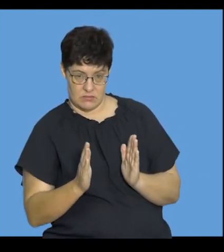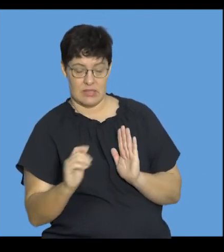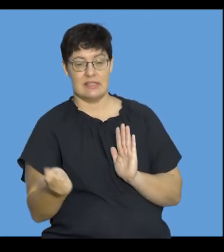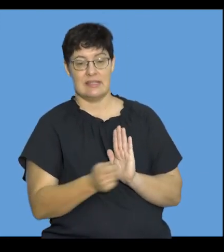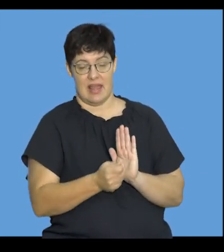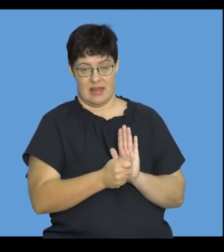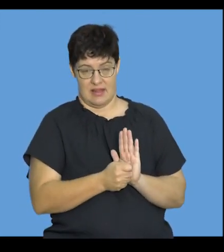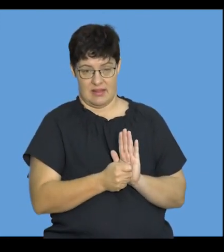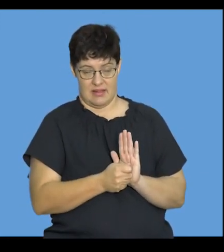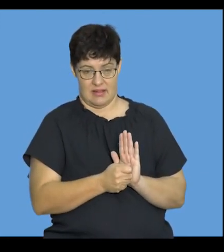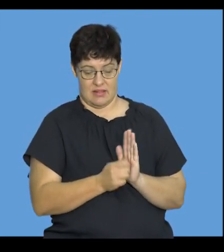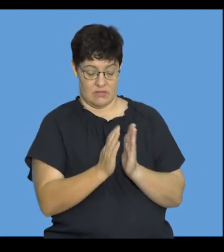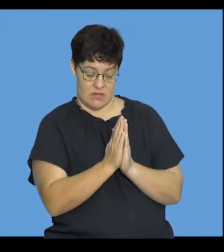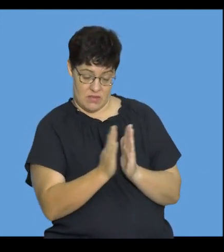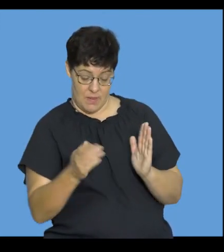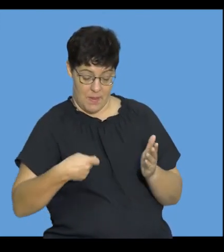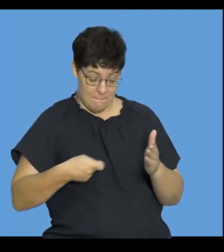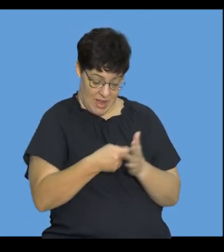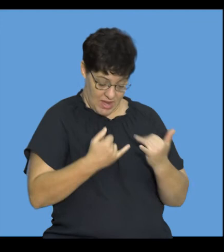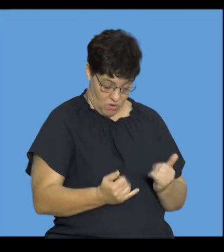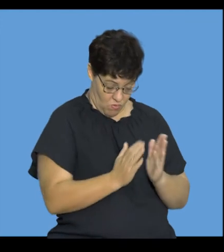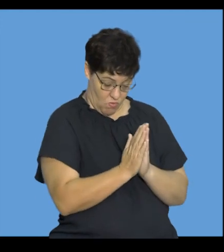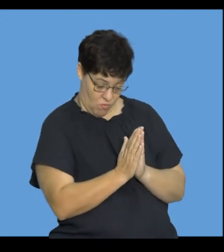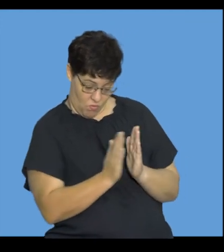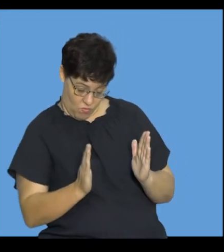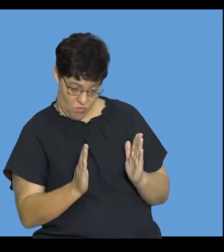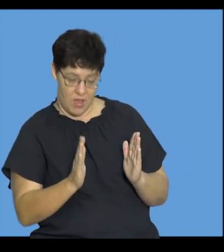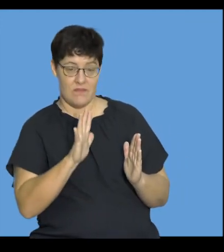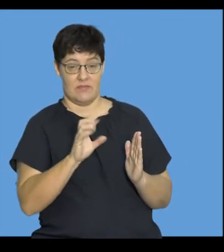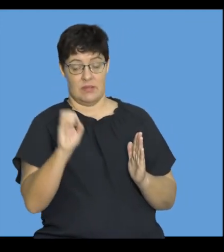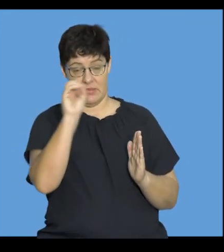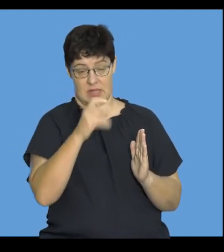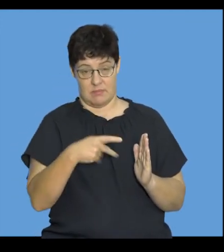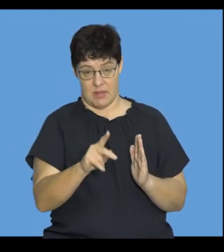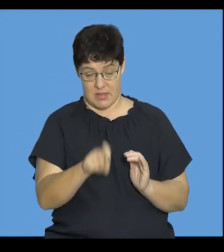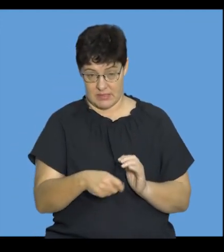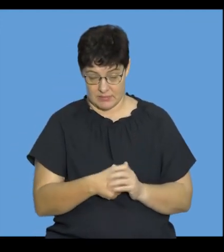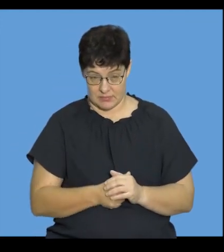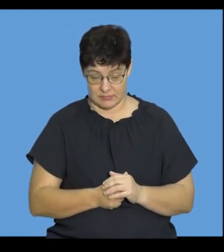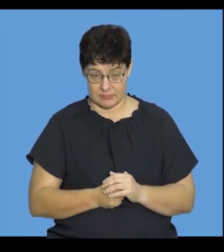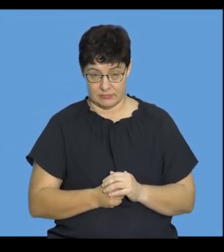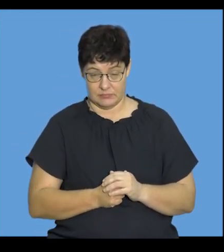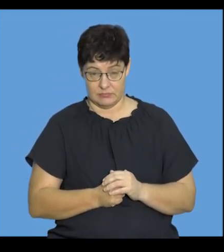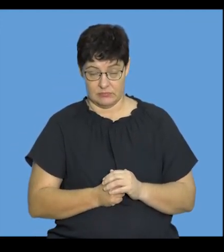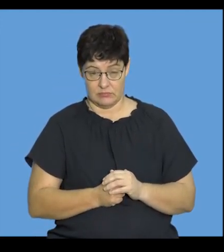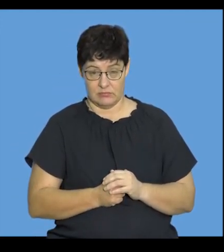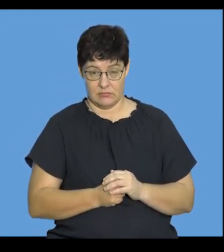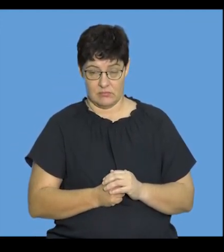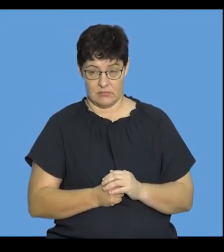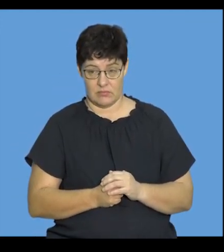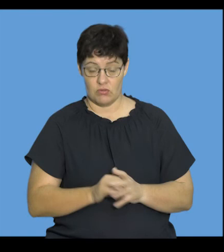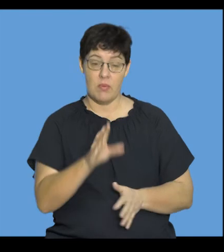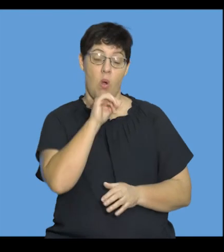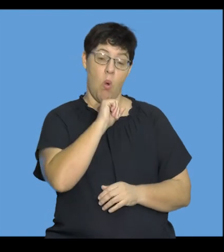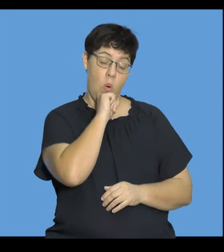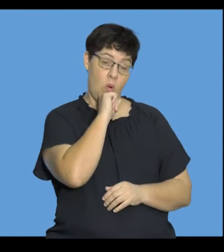of sales, that means in the transaction month. So an example of that would be, if you sold goods on credit